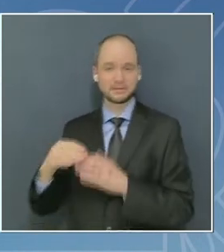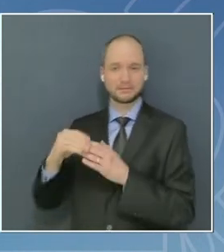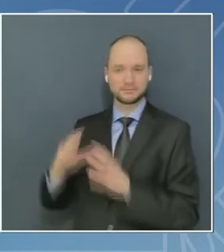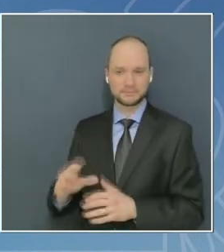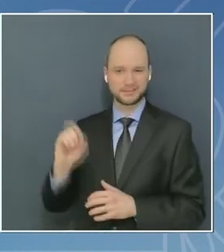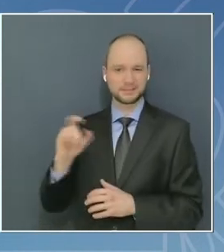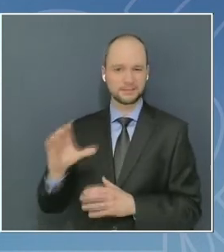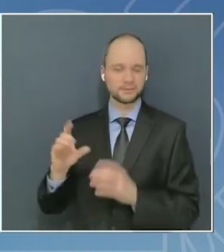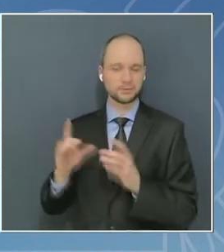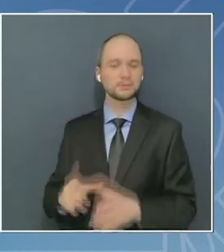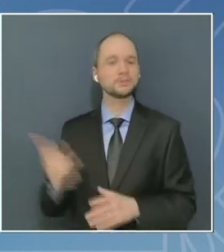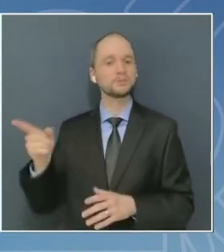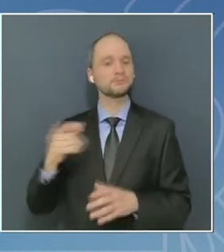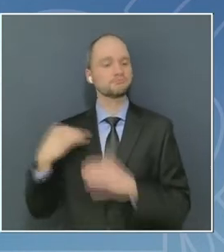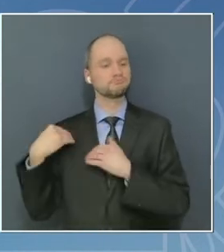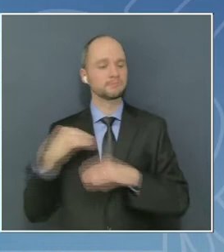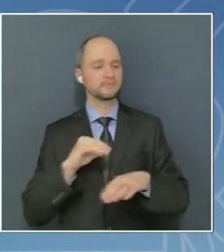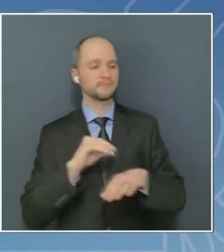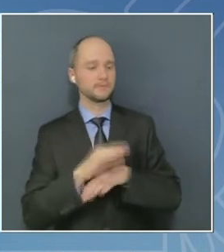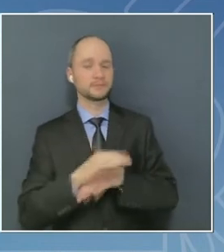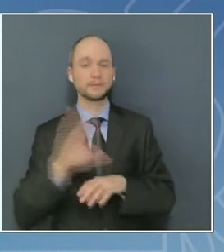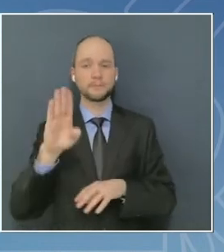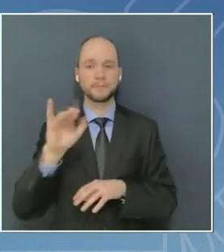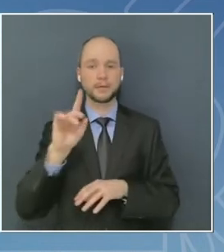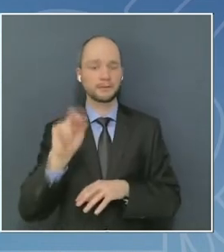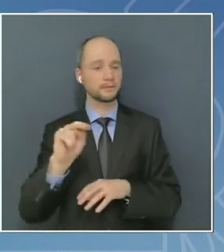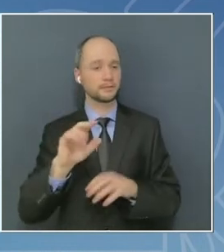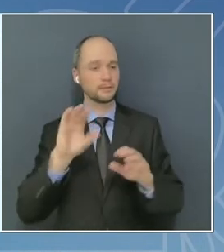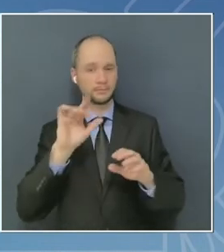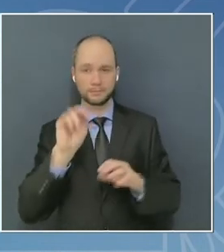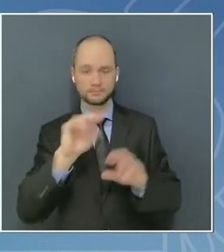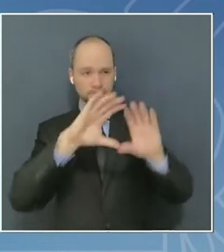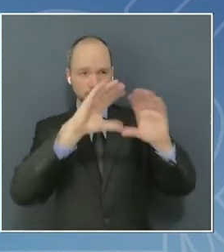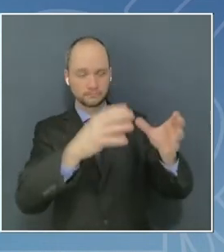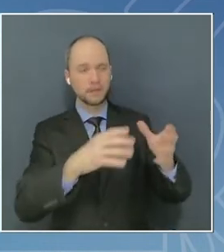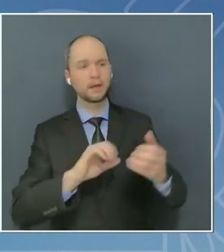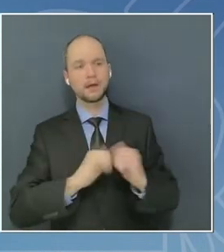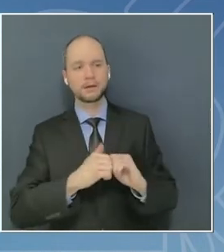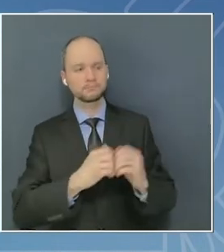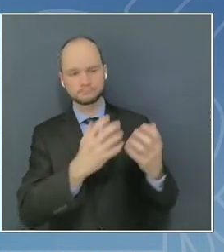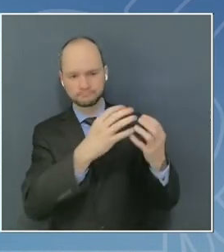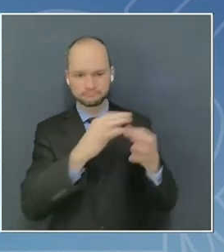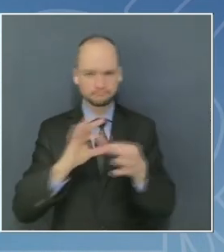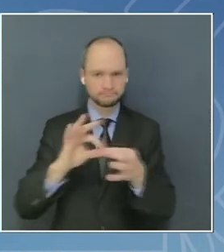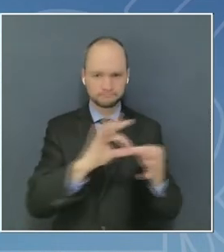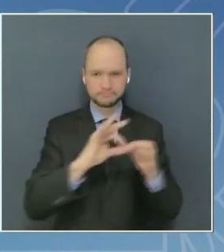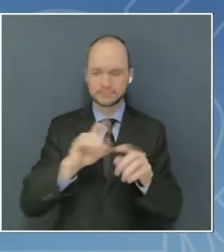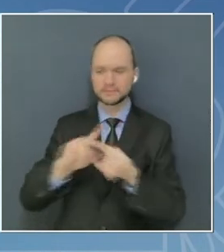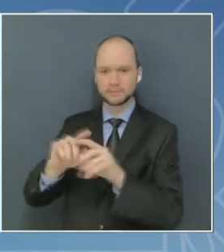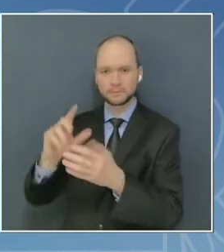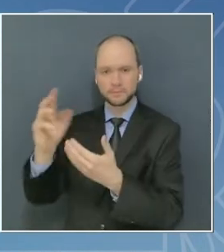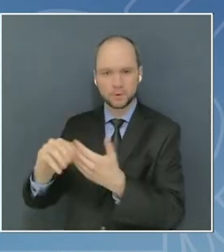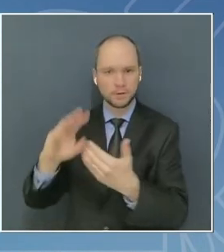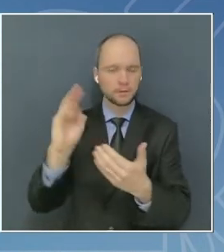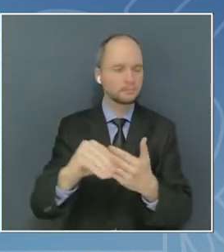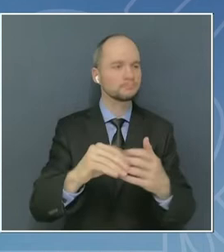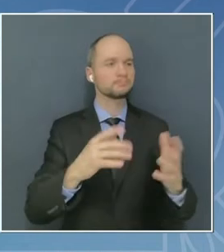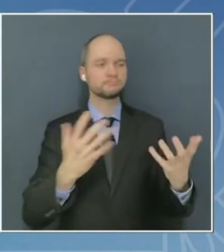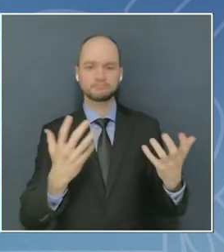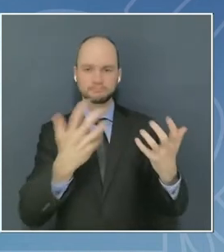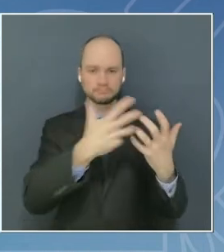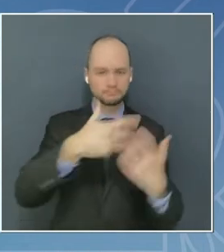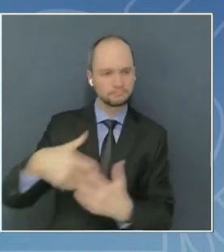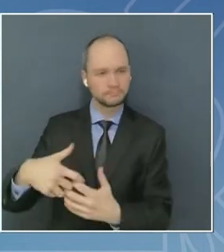the Biden administration on the coordination and implementation of federal programs and initiatives to advance equity, justice,